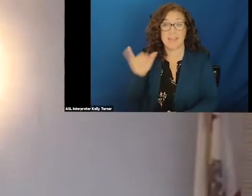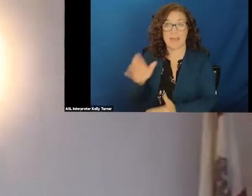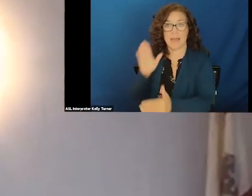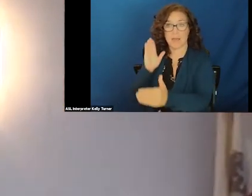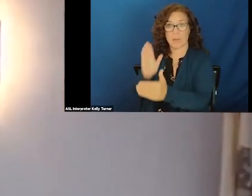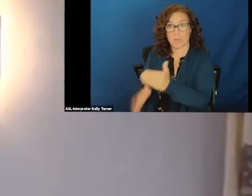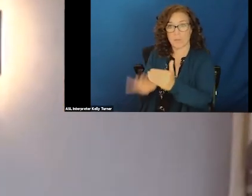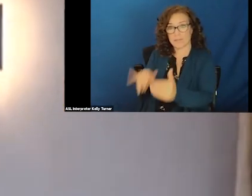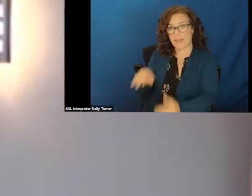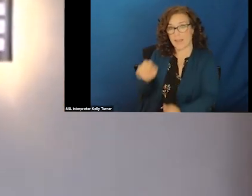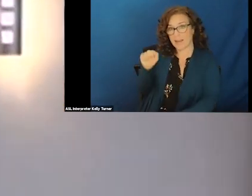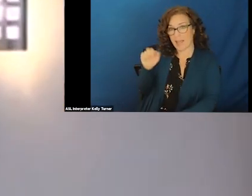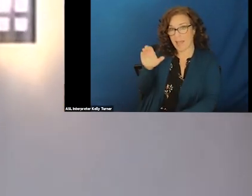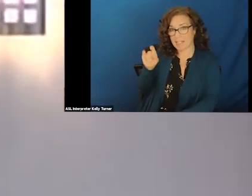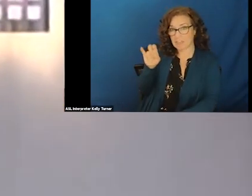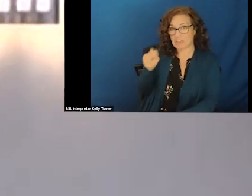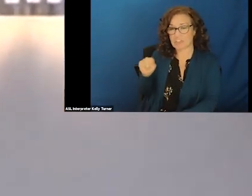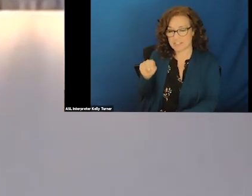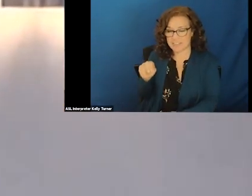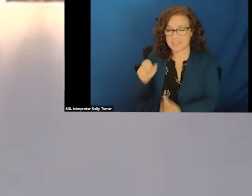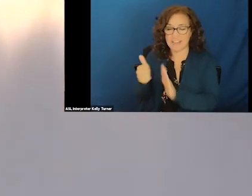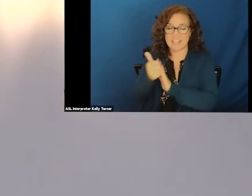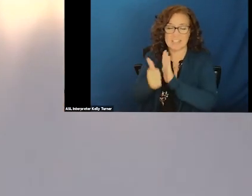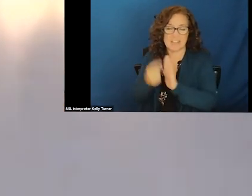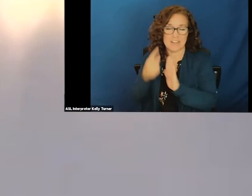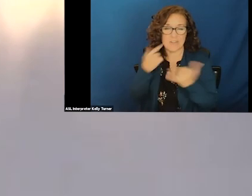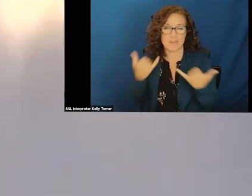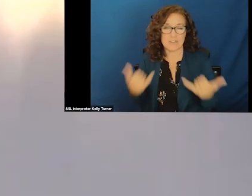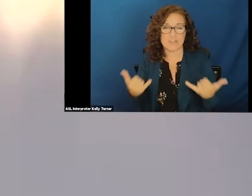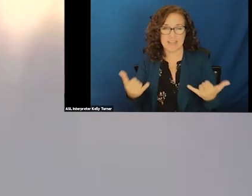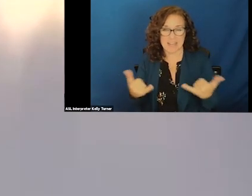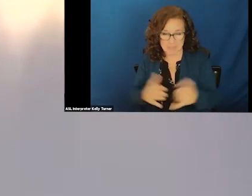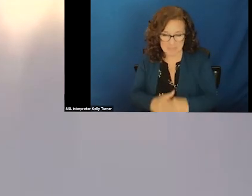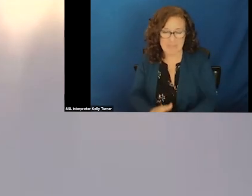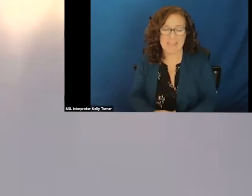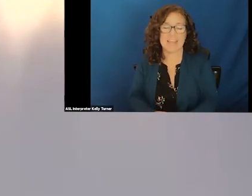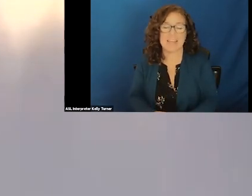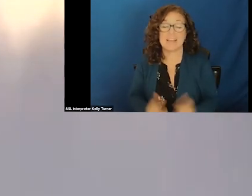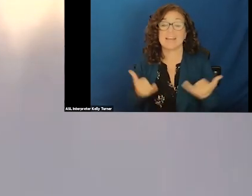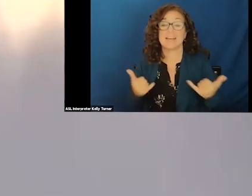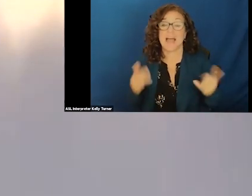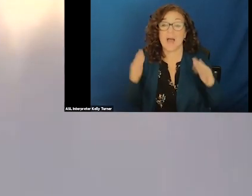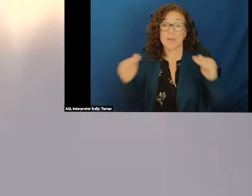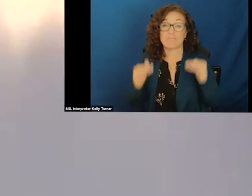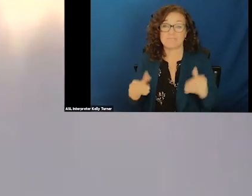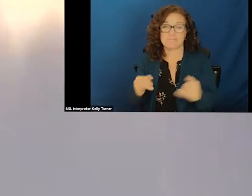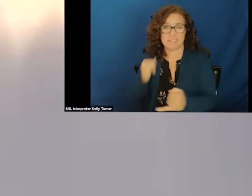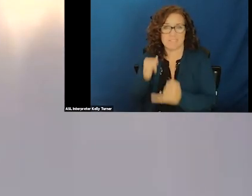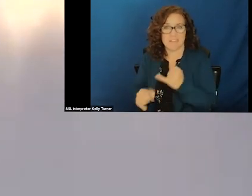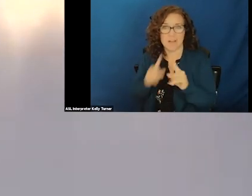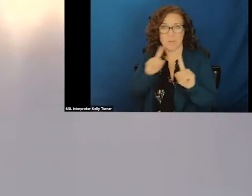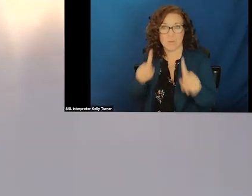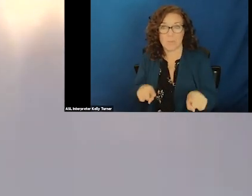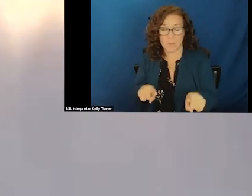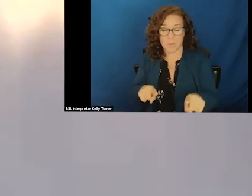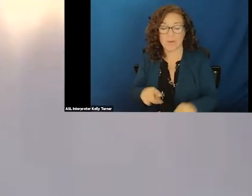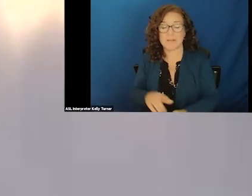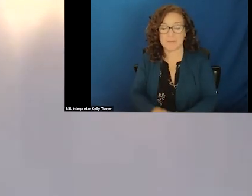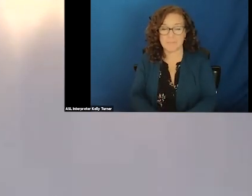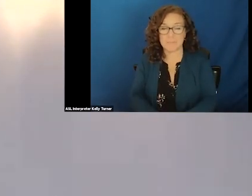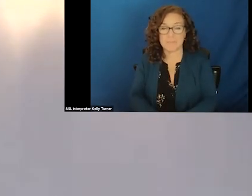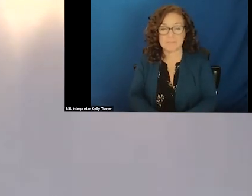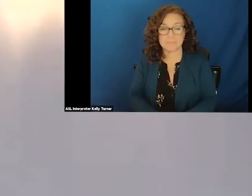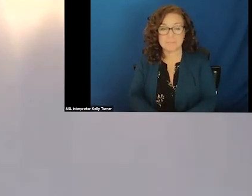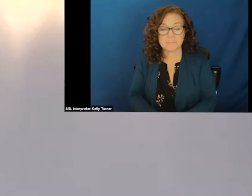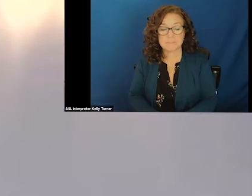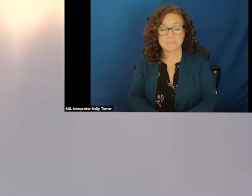will go on to our final report, and this report is titled LCAP Needs Assessment